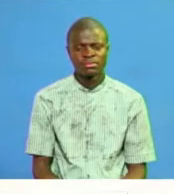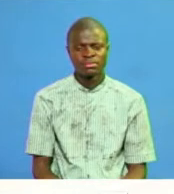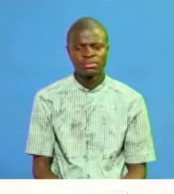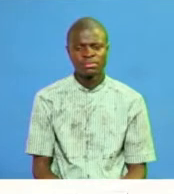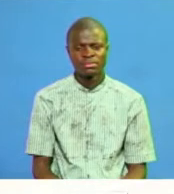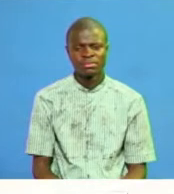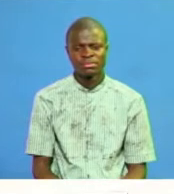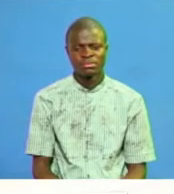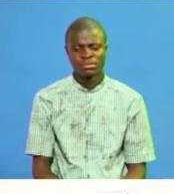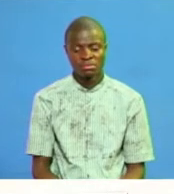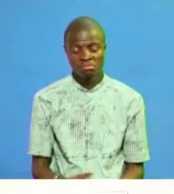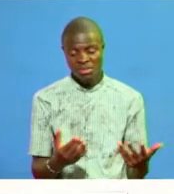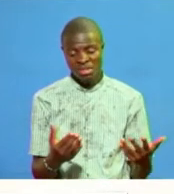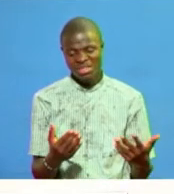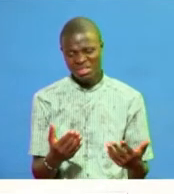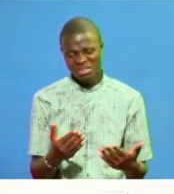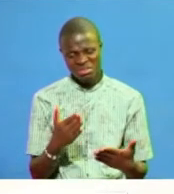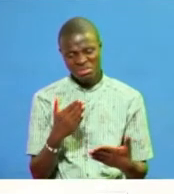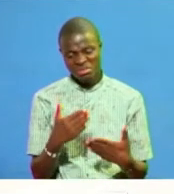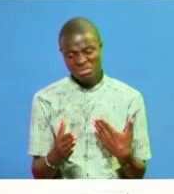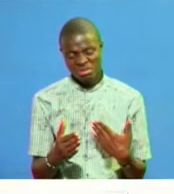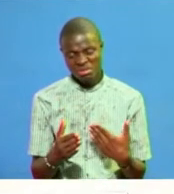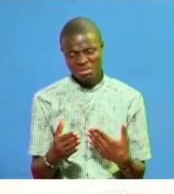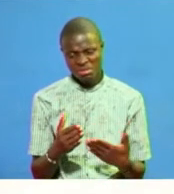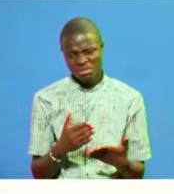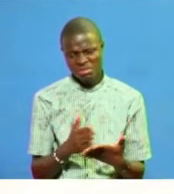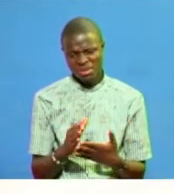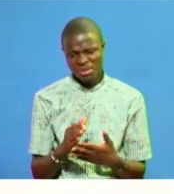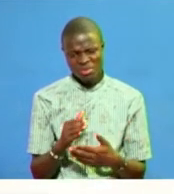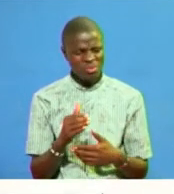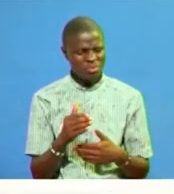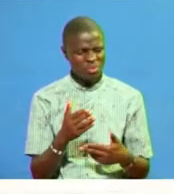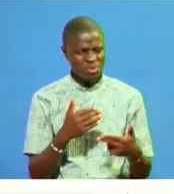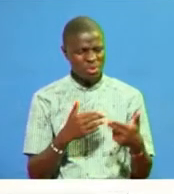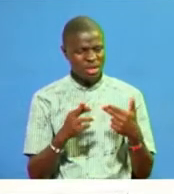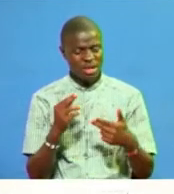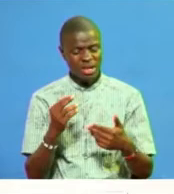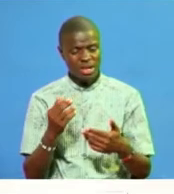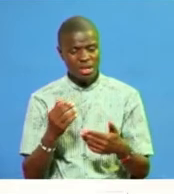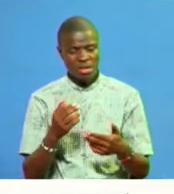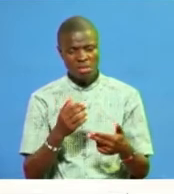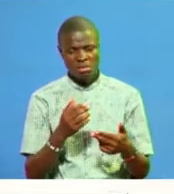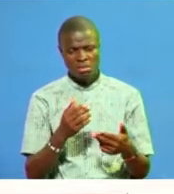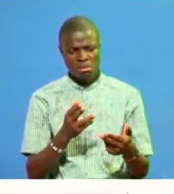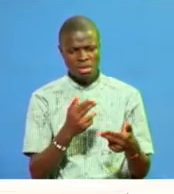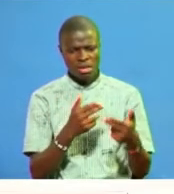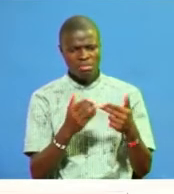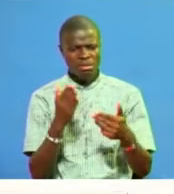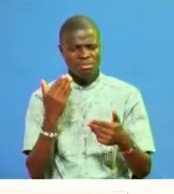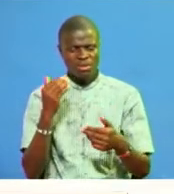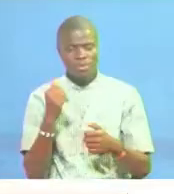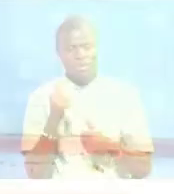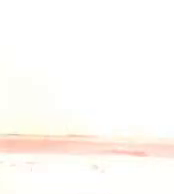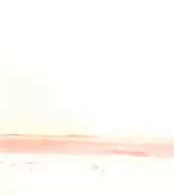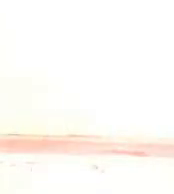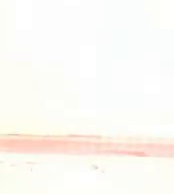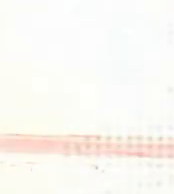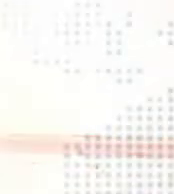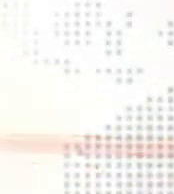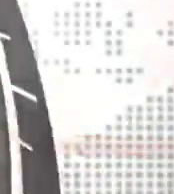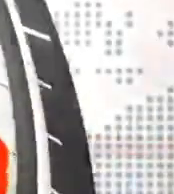All right, allow us to take another short break at this point. You're coming back with sports news, so stay with us.